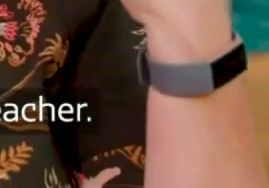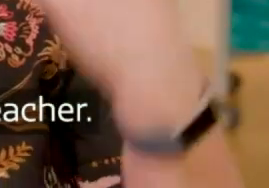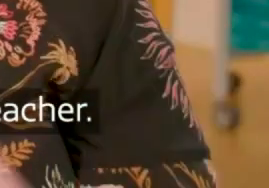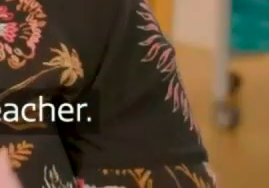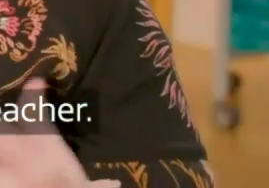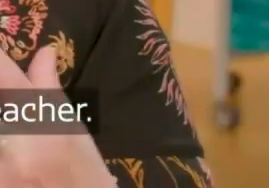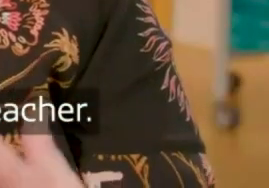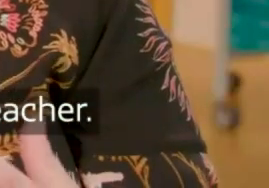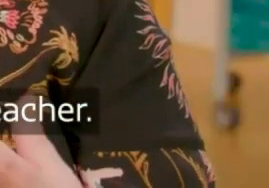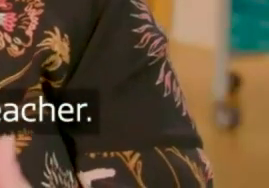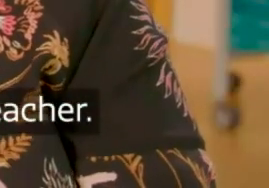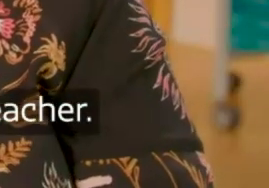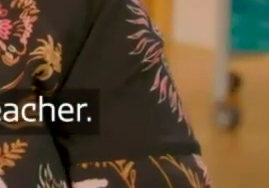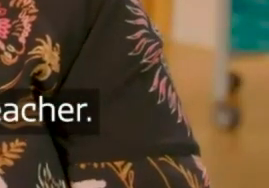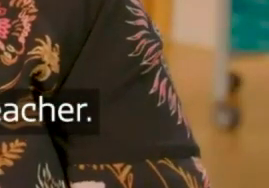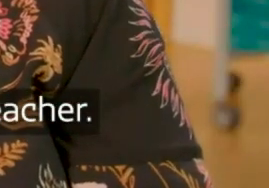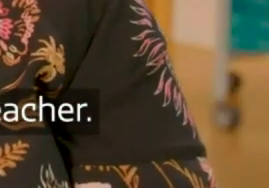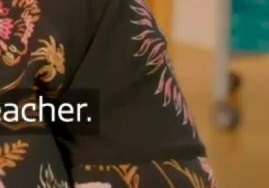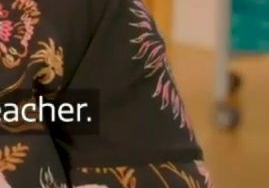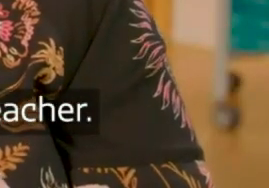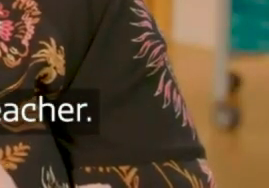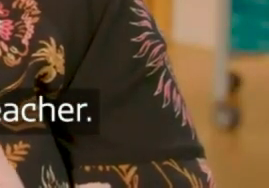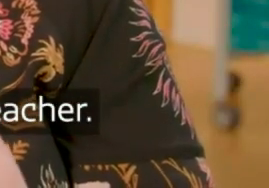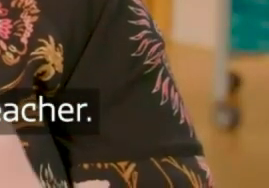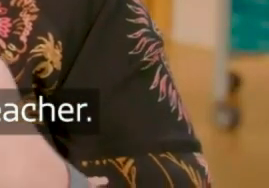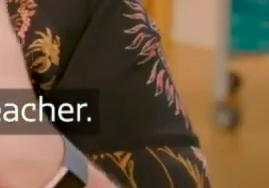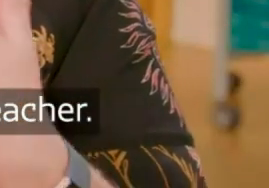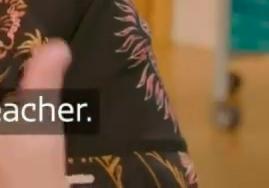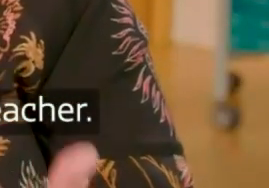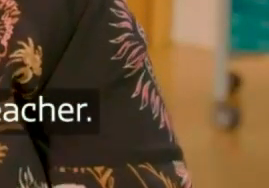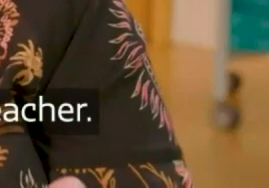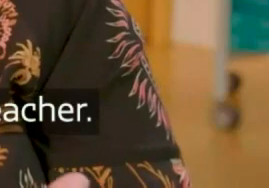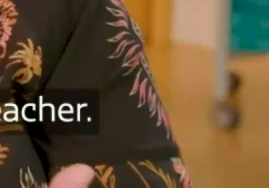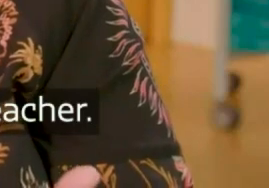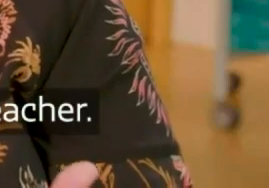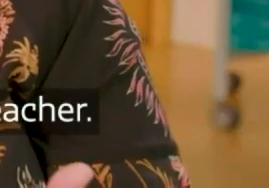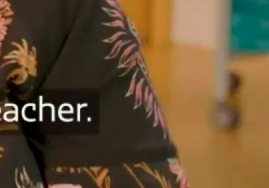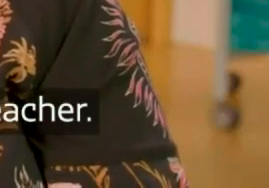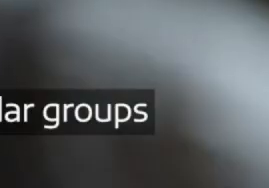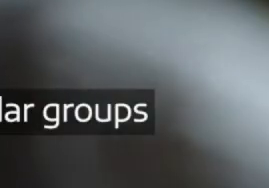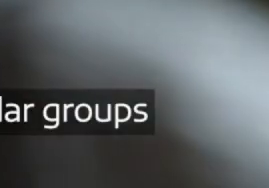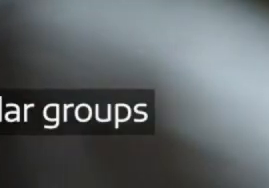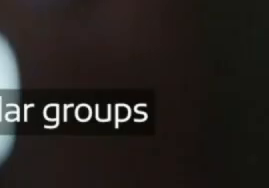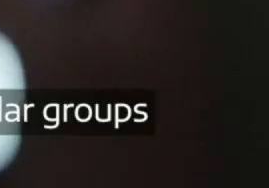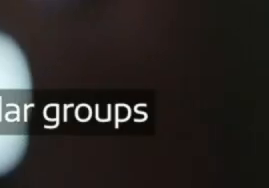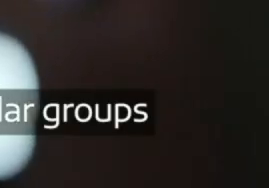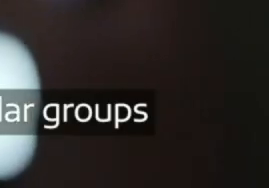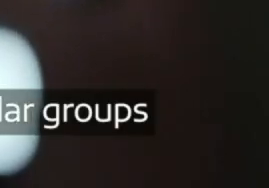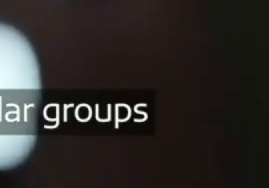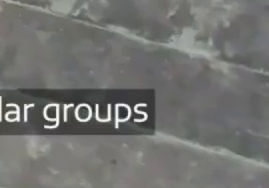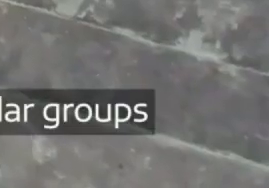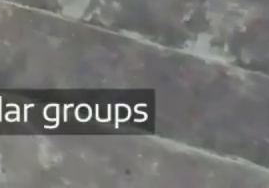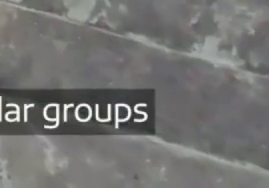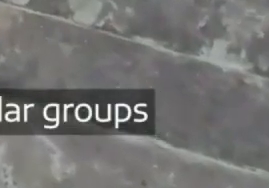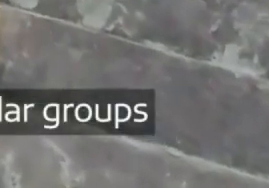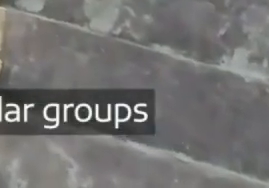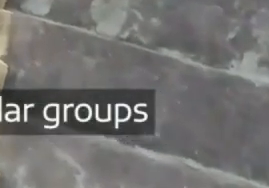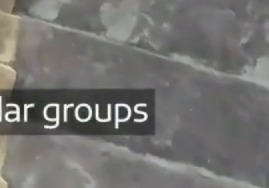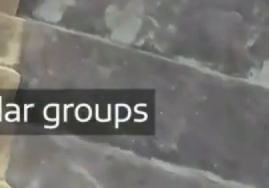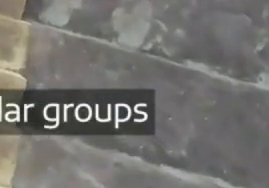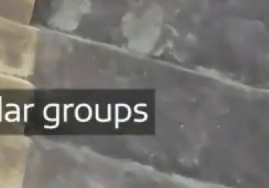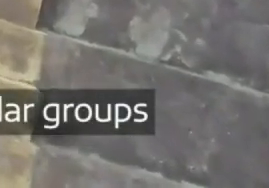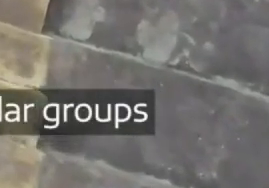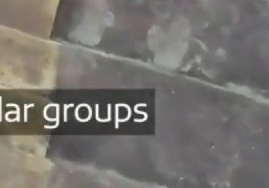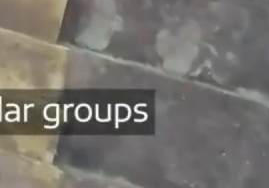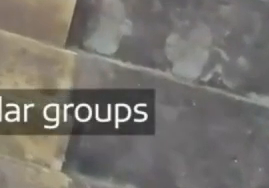ich verlasse meinen Status der allwissenden Lehrperson. We need to break down preconceptions